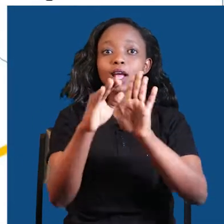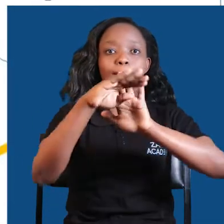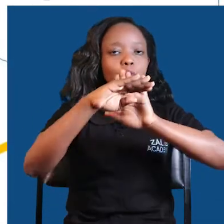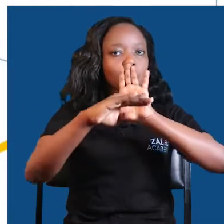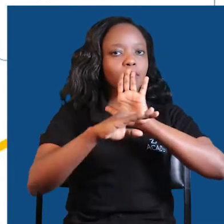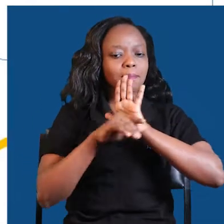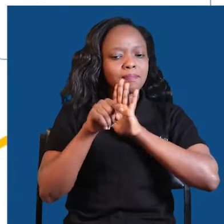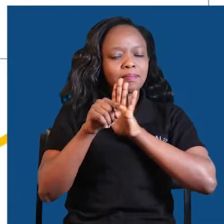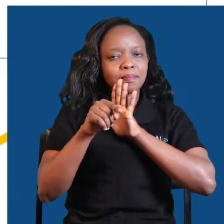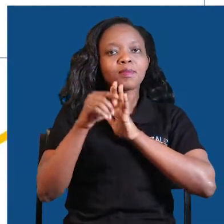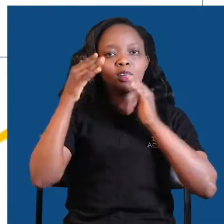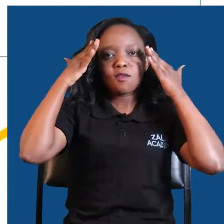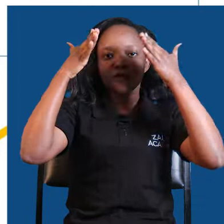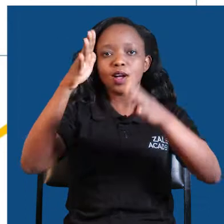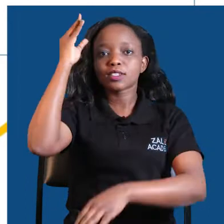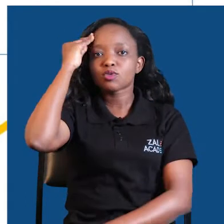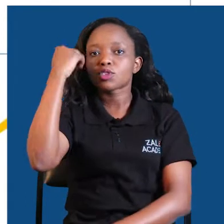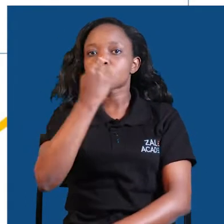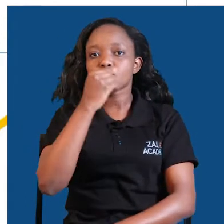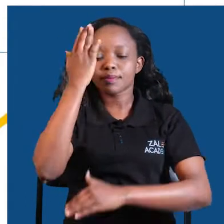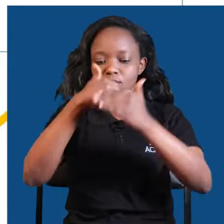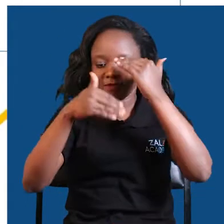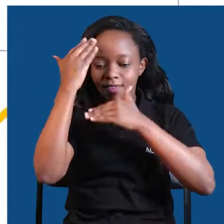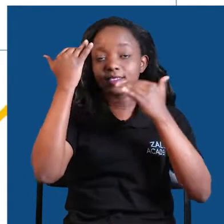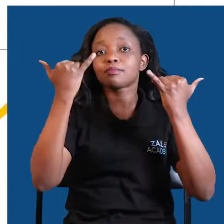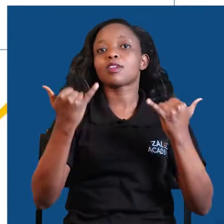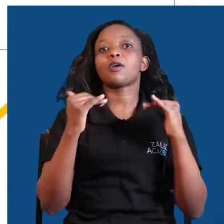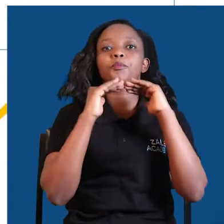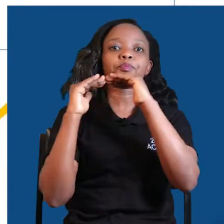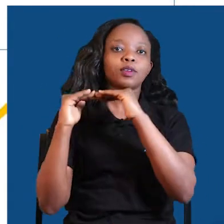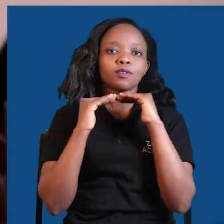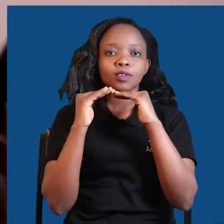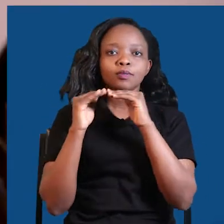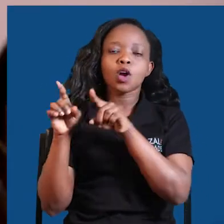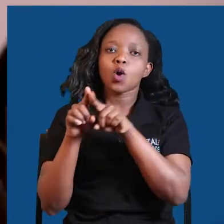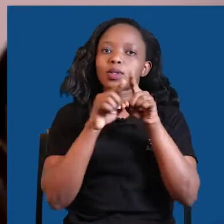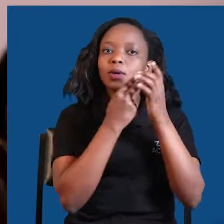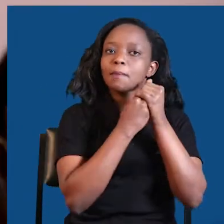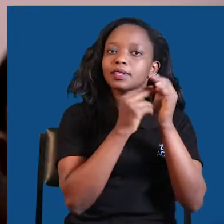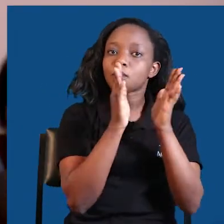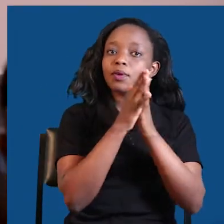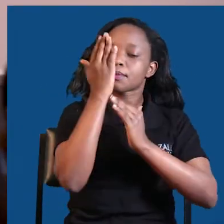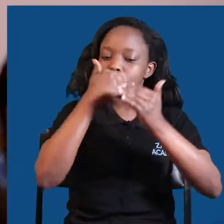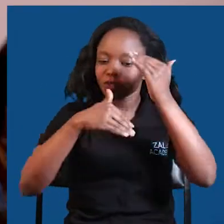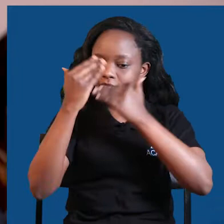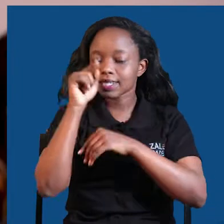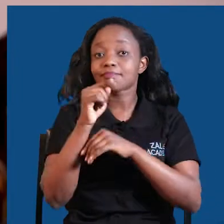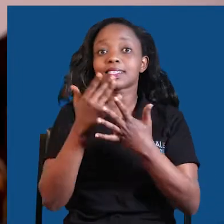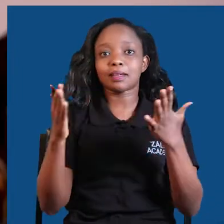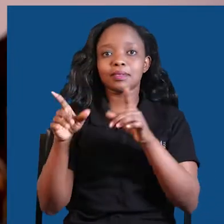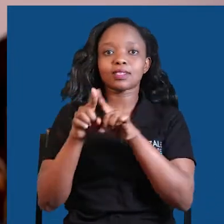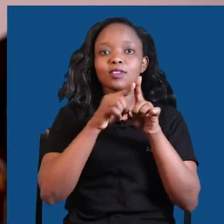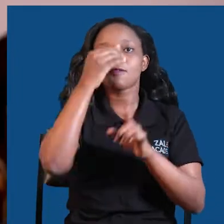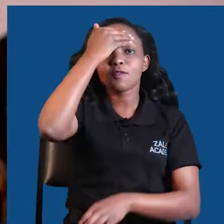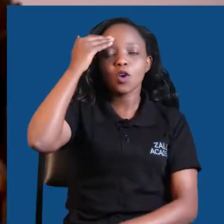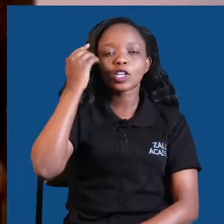nurturing program. This is specifically for the students at university level. We are also partnering with universities. That is